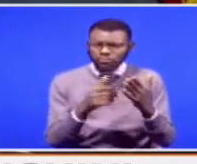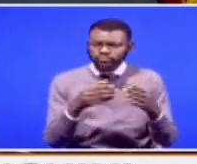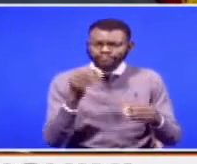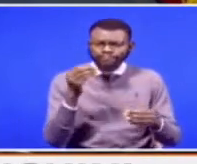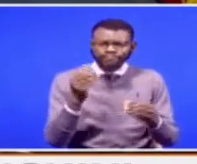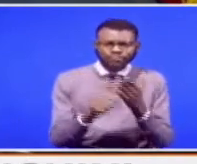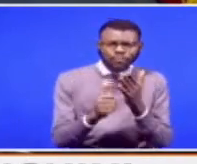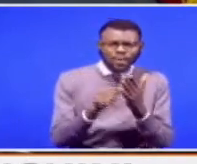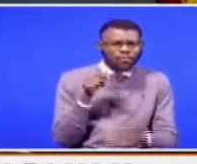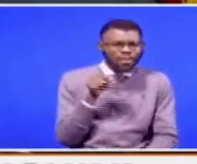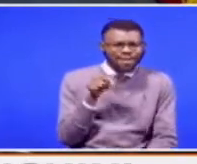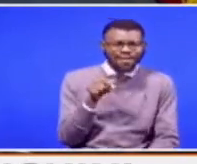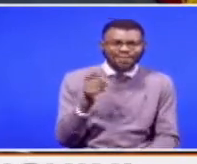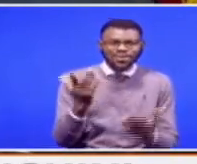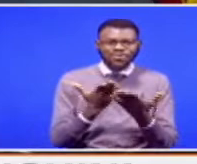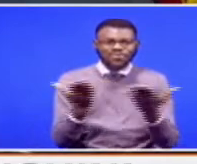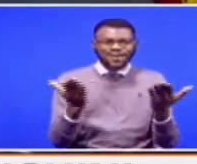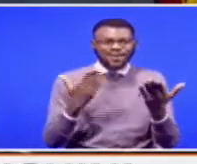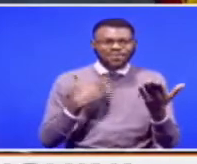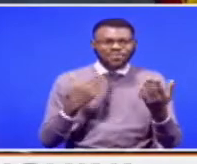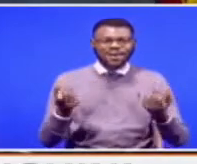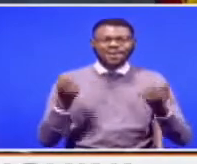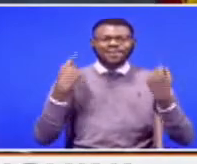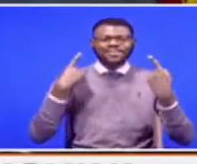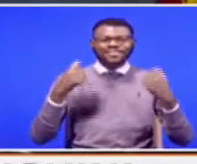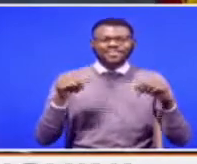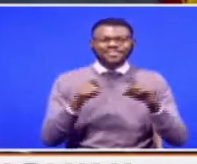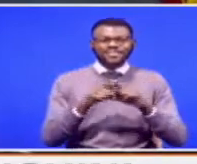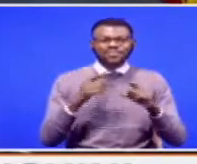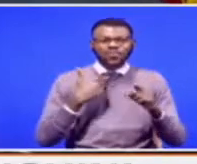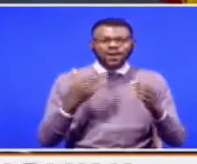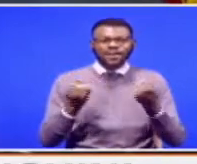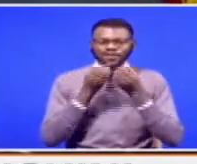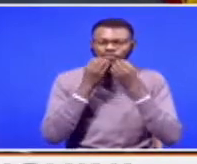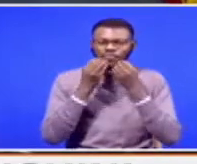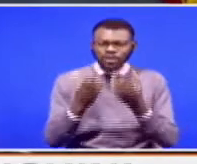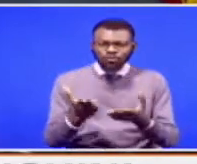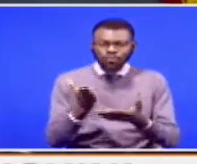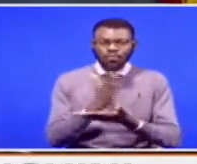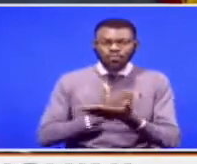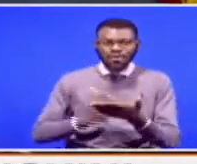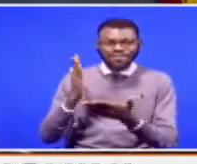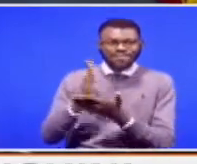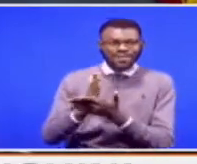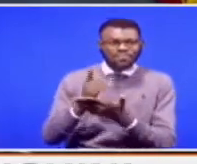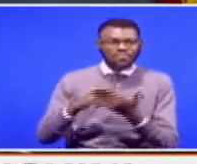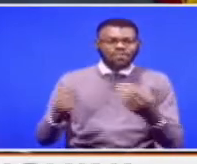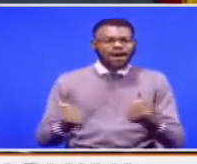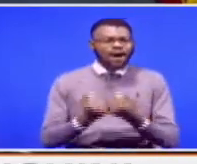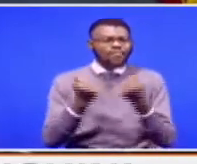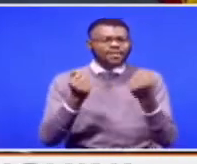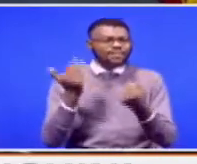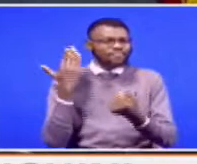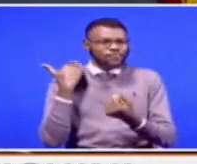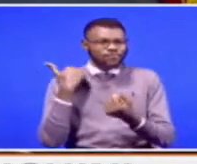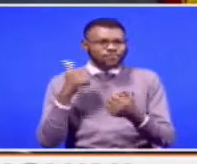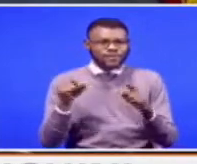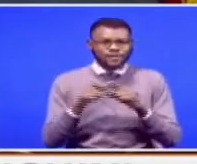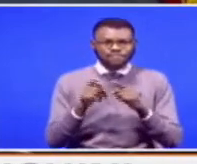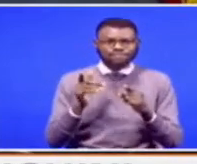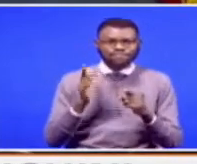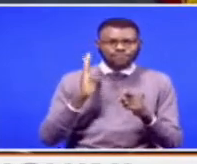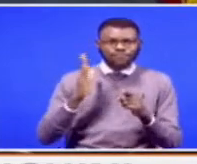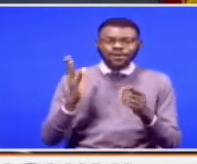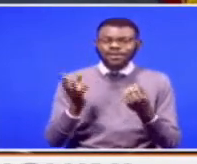and therefore we need to understand and use these data logs to confirm the sequencing of events and therefore be able